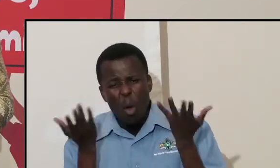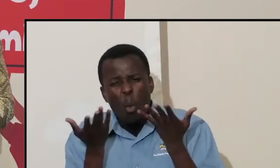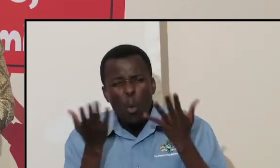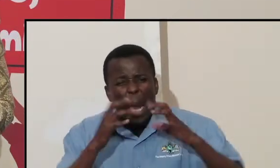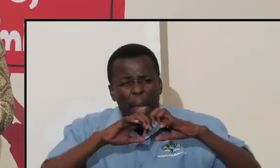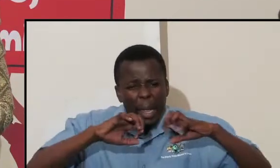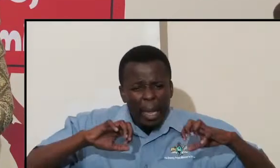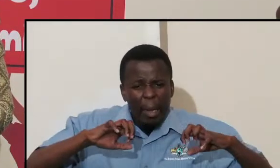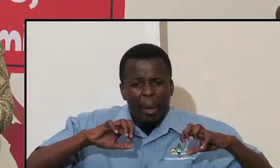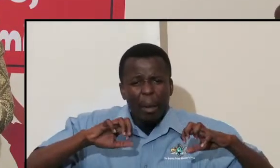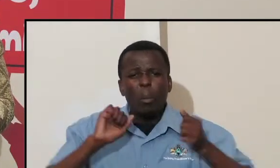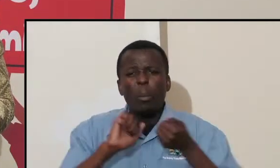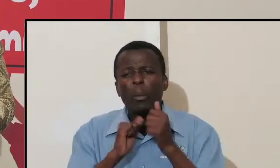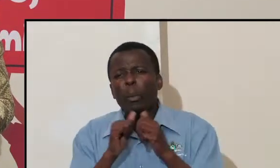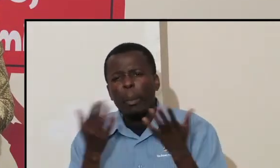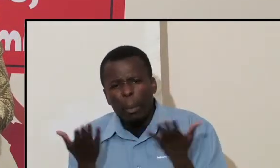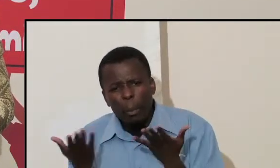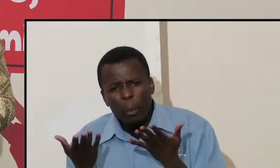gaps.